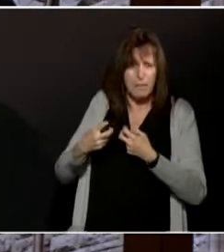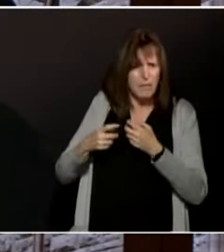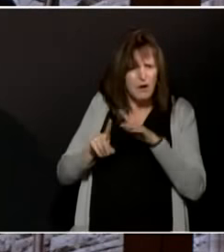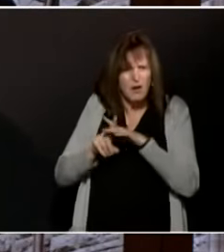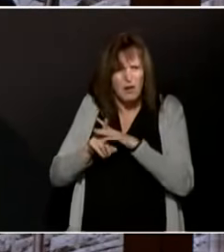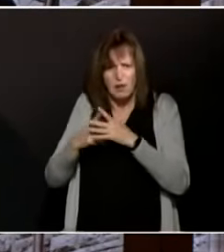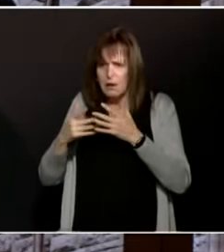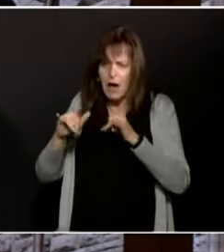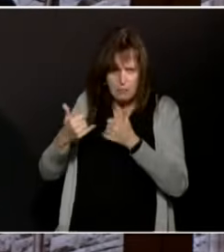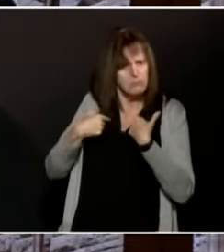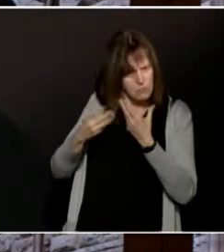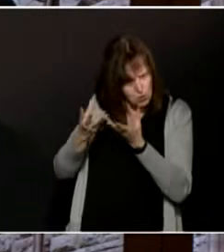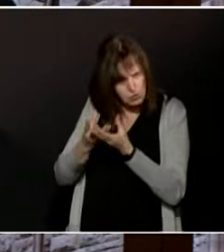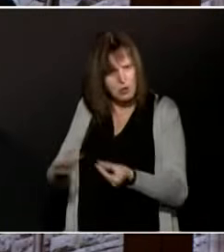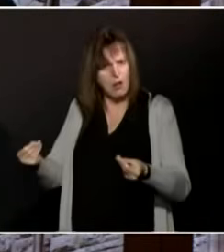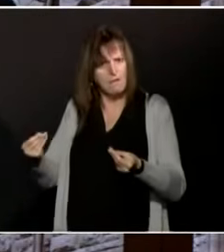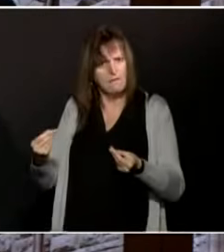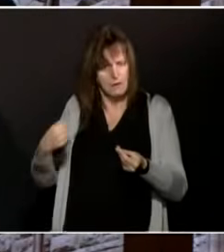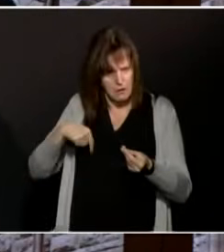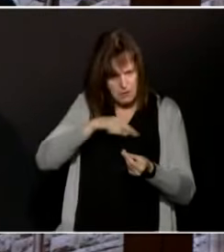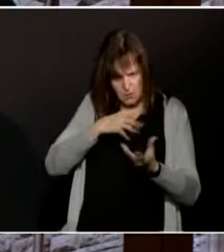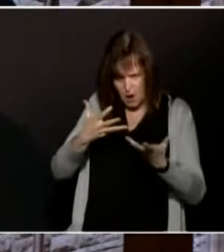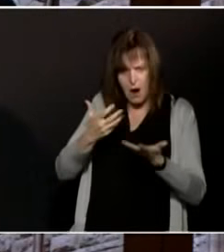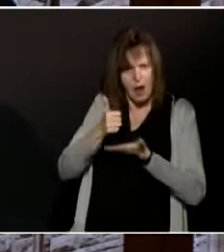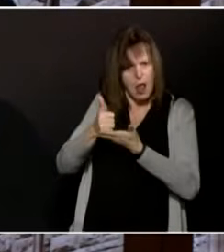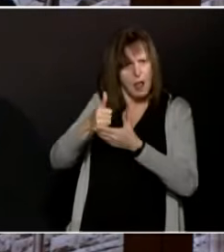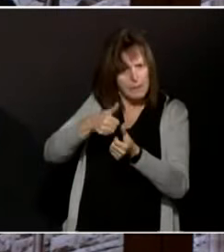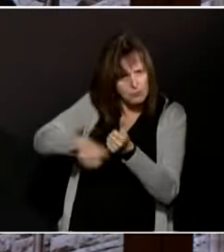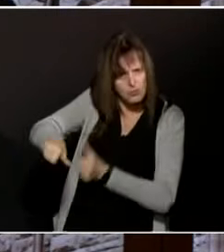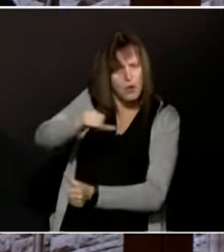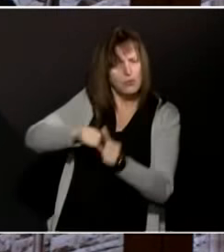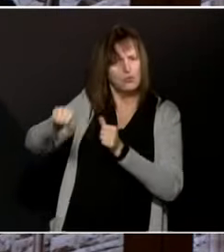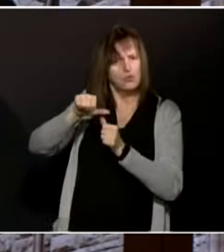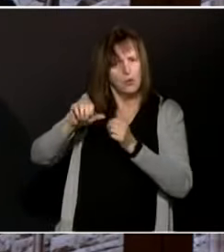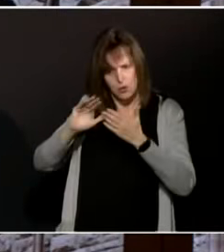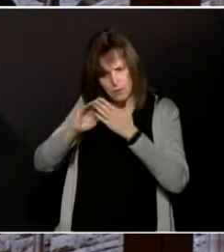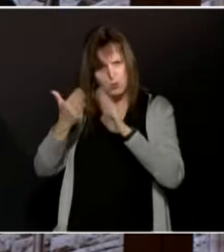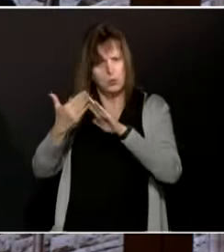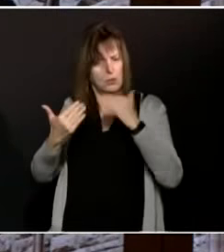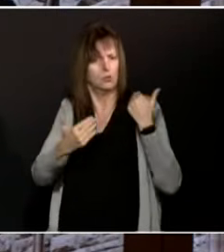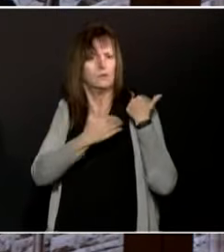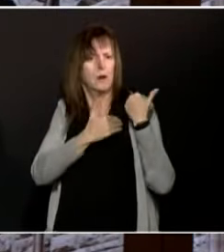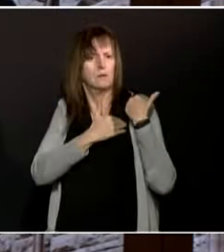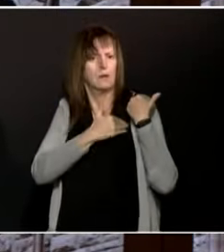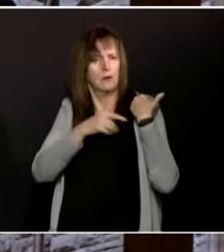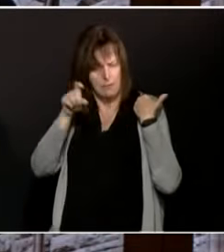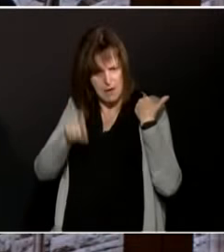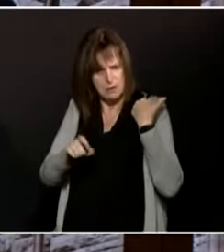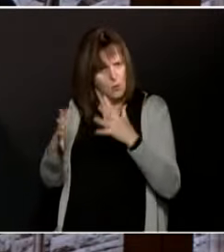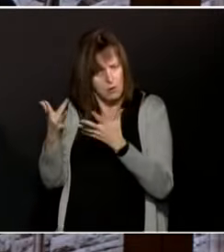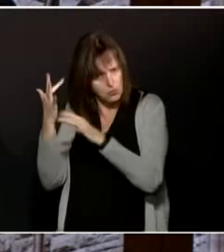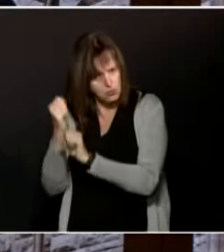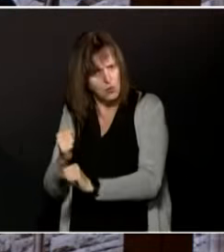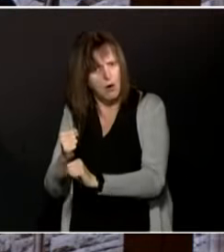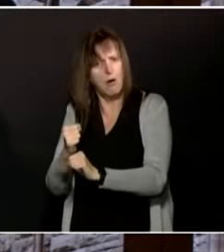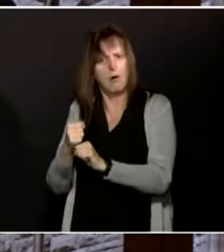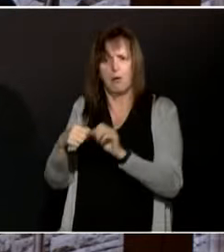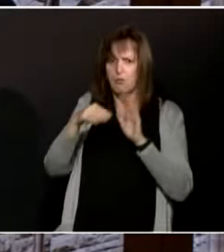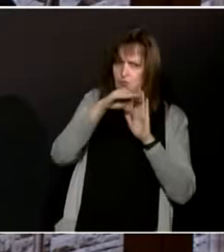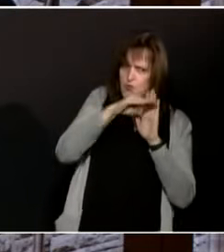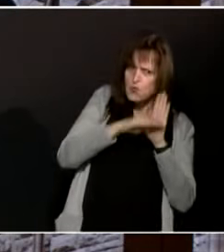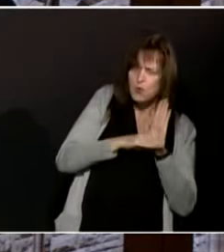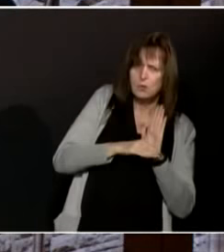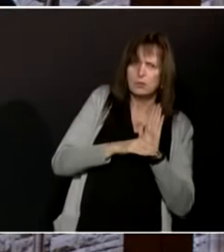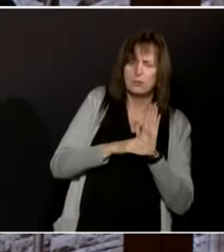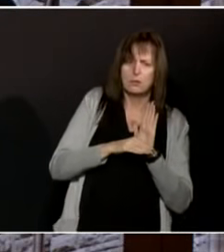So that's a community response at the same time to make them strong. So we need to be strong in our measures we're asking. We need to be